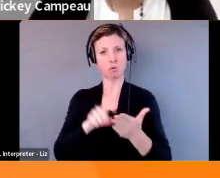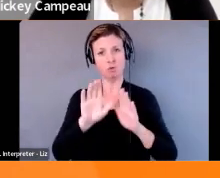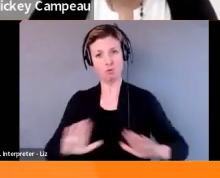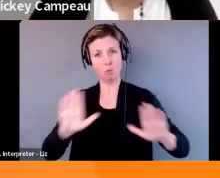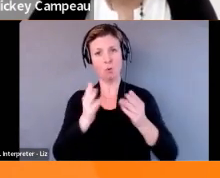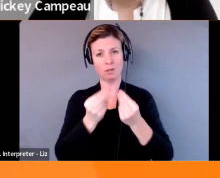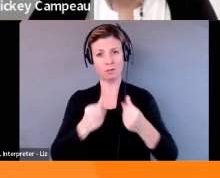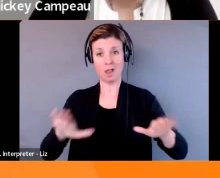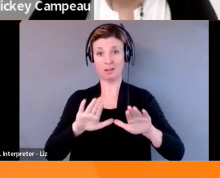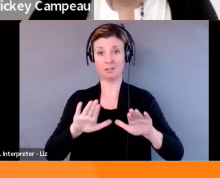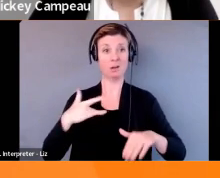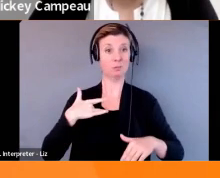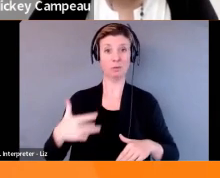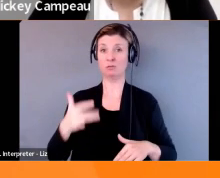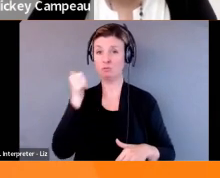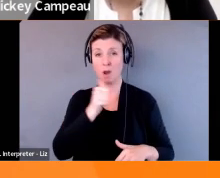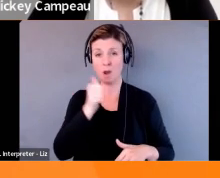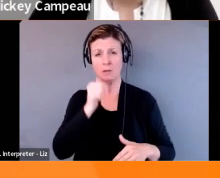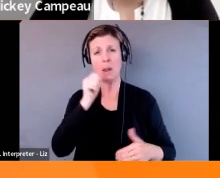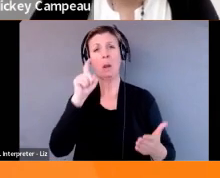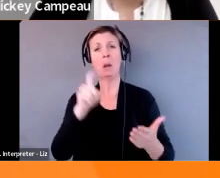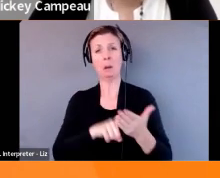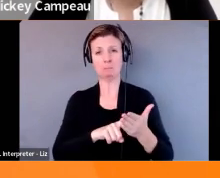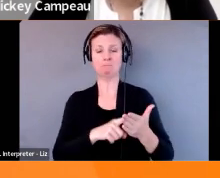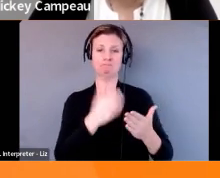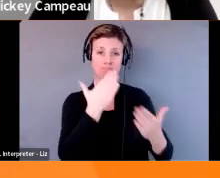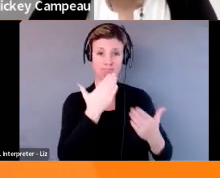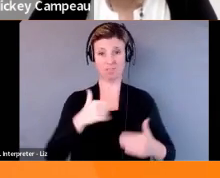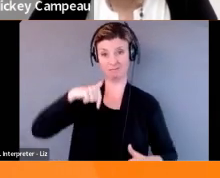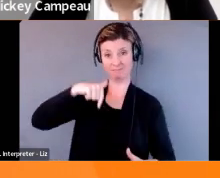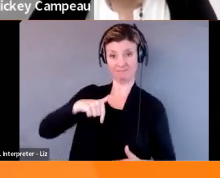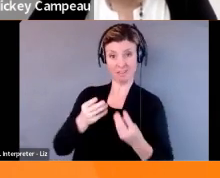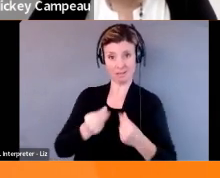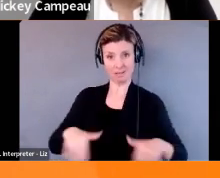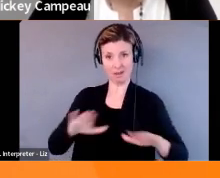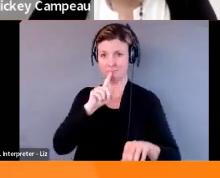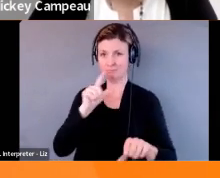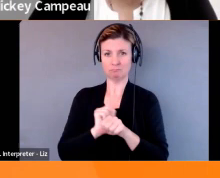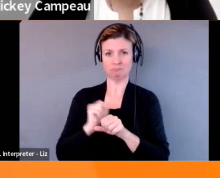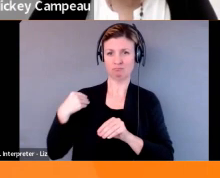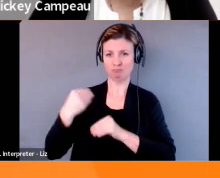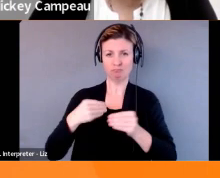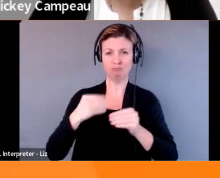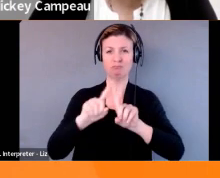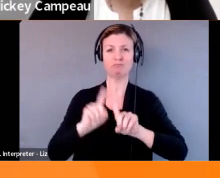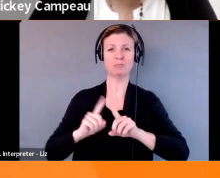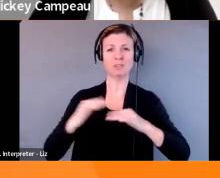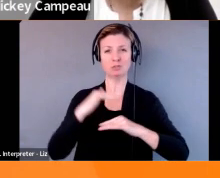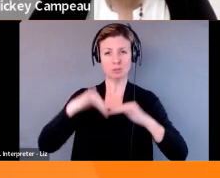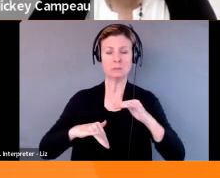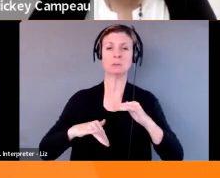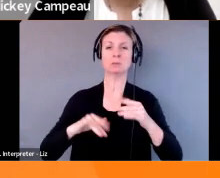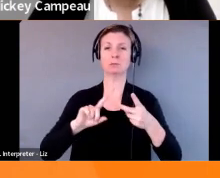day. Guelph is situated on treaty land that is steeped in rich Indigenous history and home to many First Nations, Inuit,